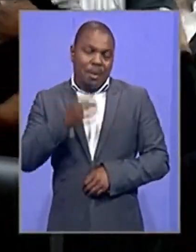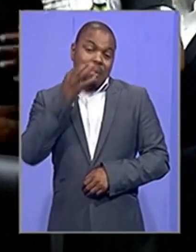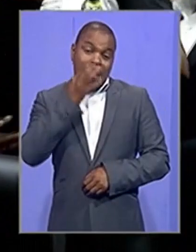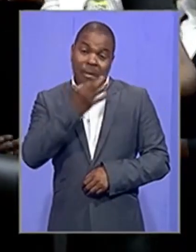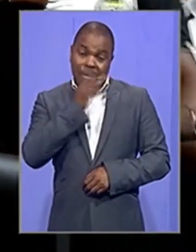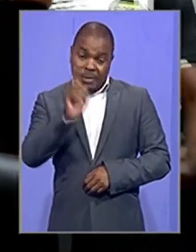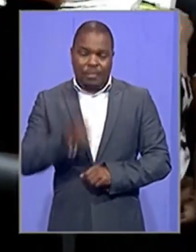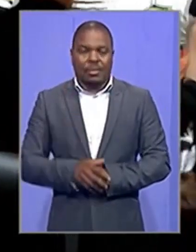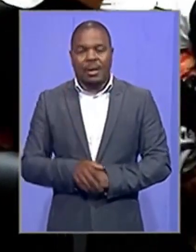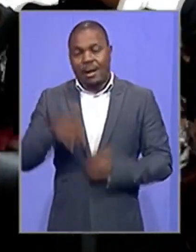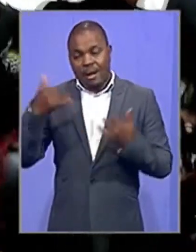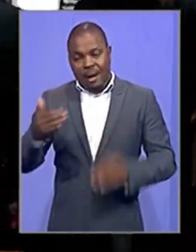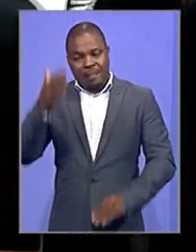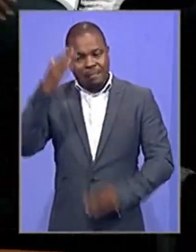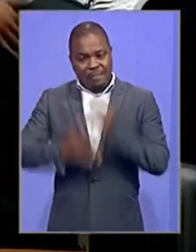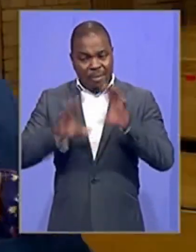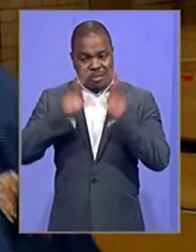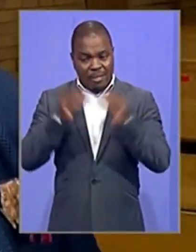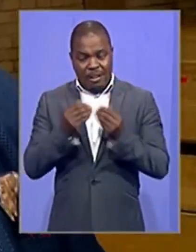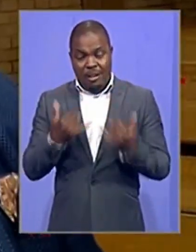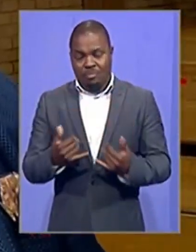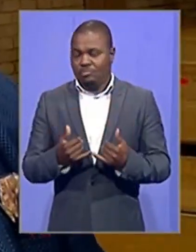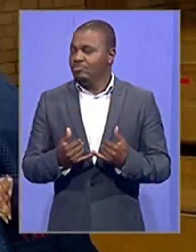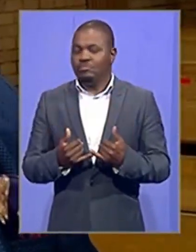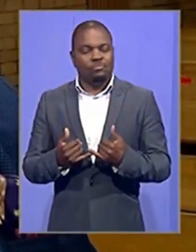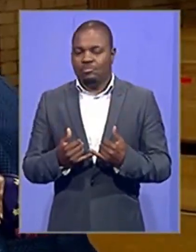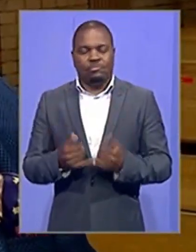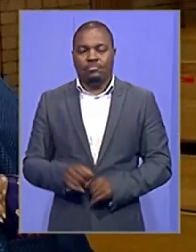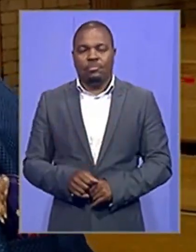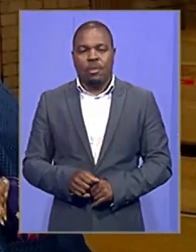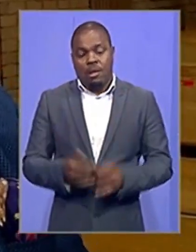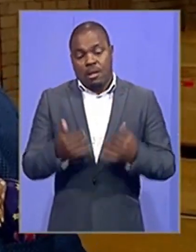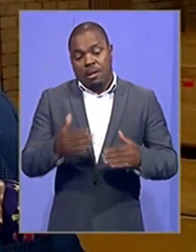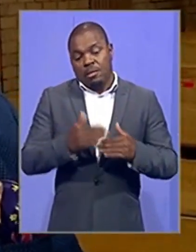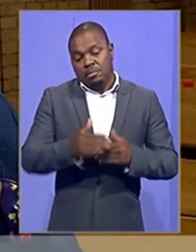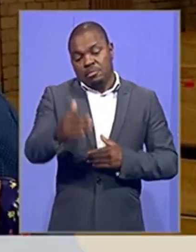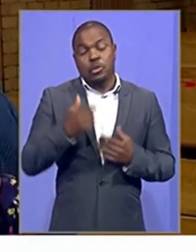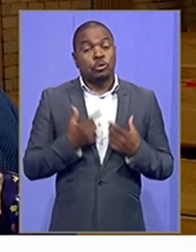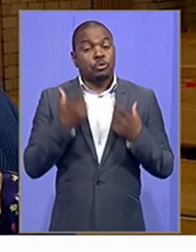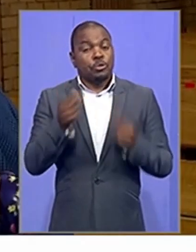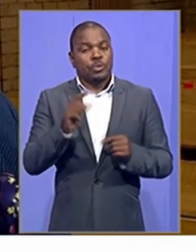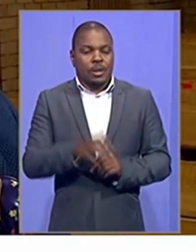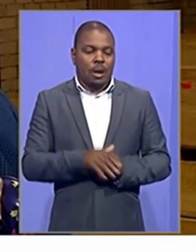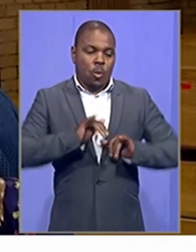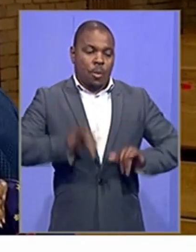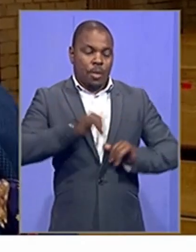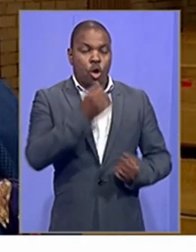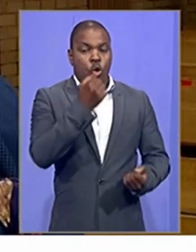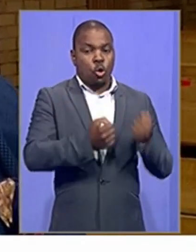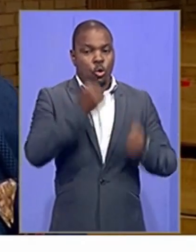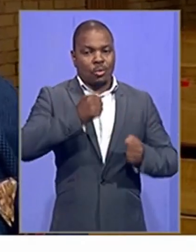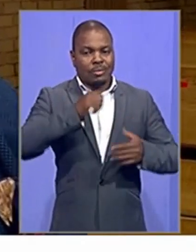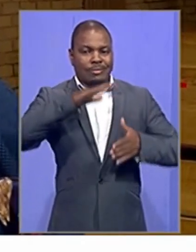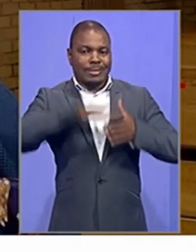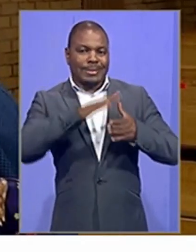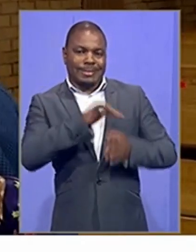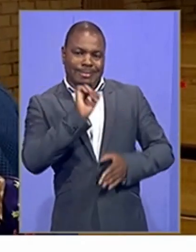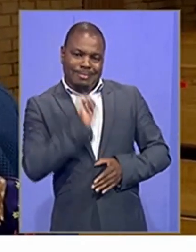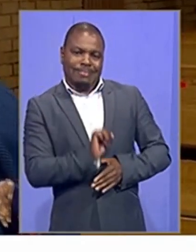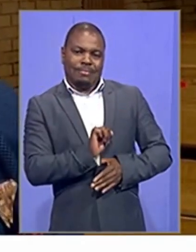re ga se bokhutlo. Rona se re tsayang go se dira re ya go emela mabakao so that ge re